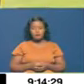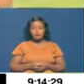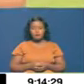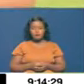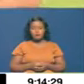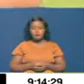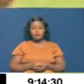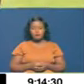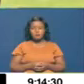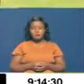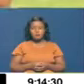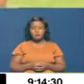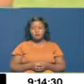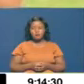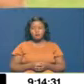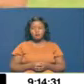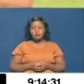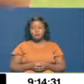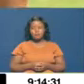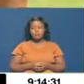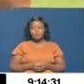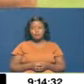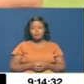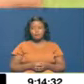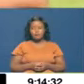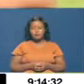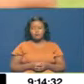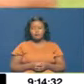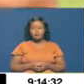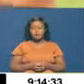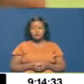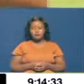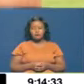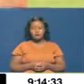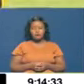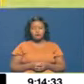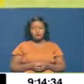been a great experience, and we